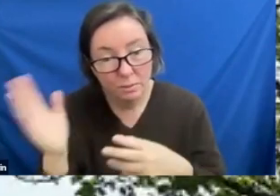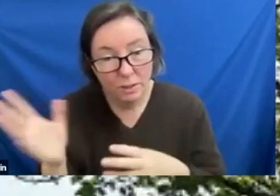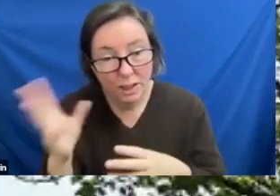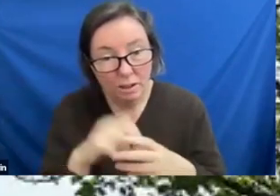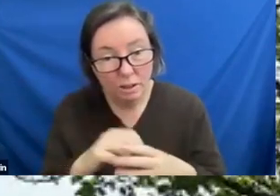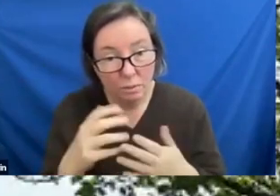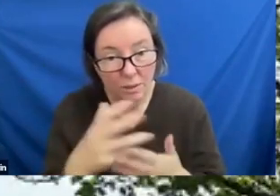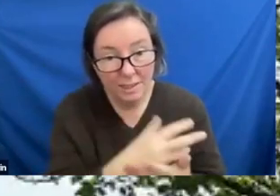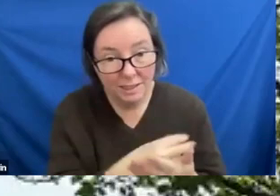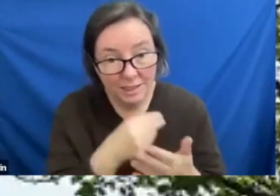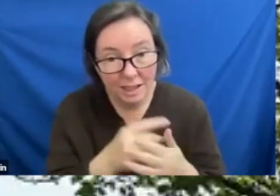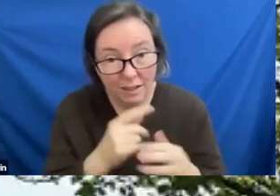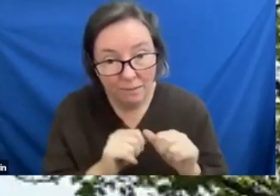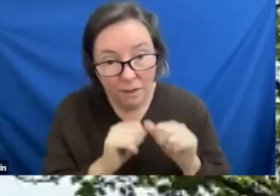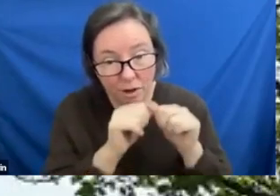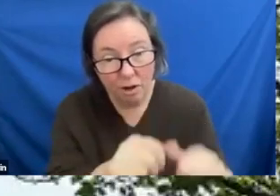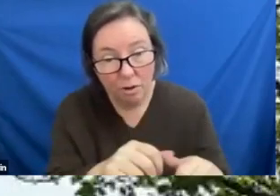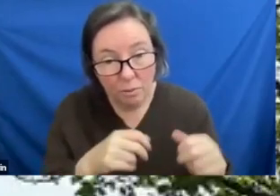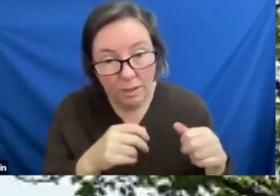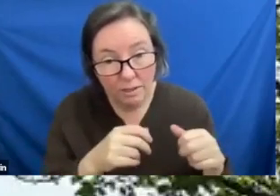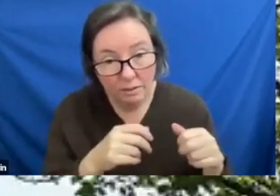for ongoing permanent additional staff?